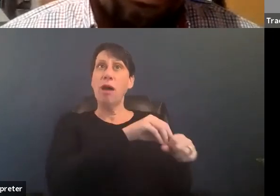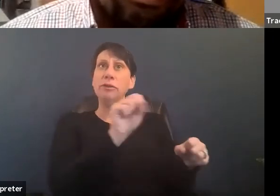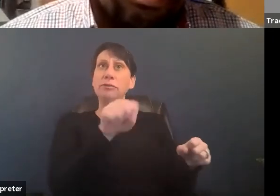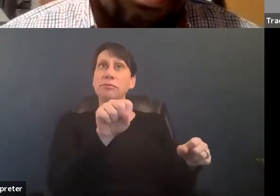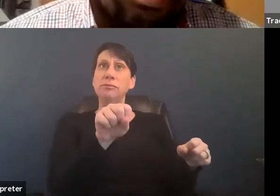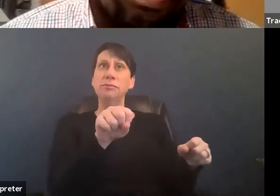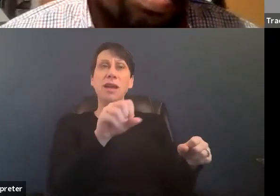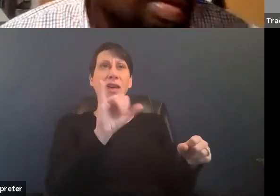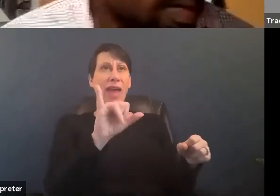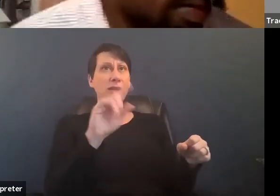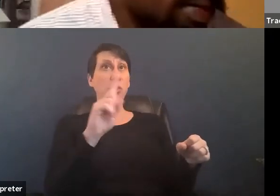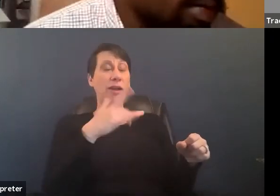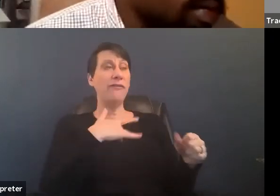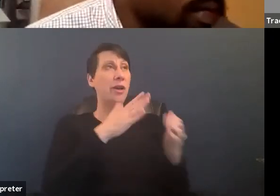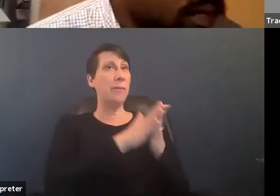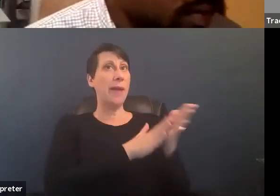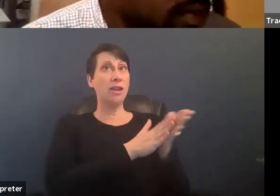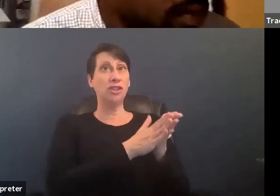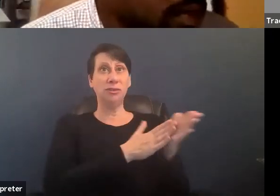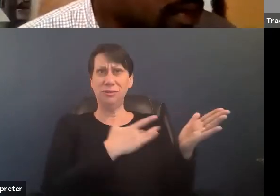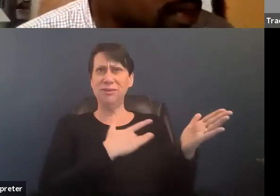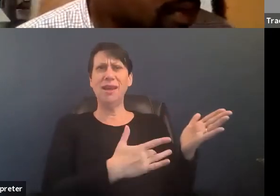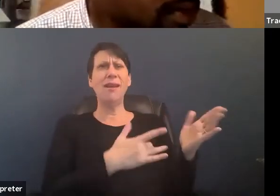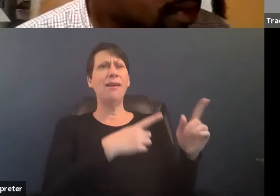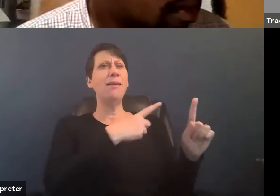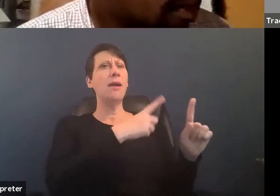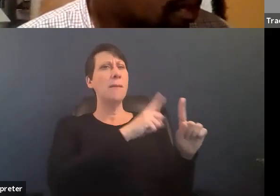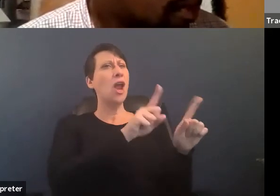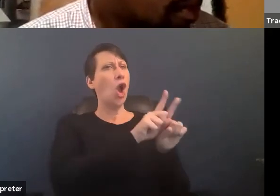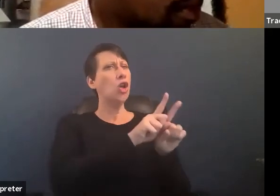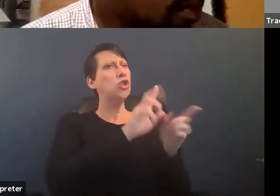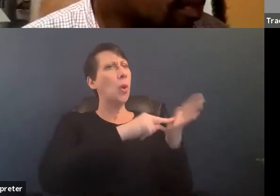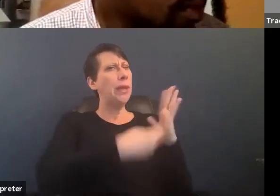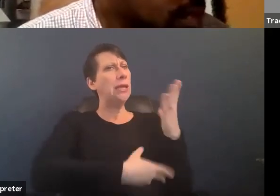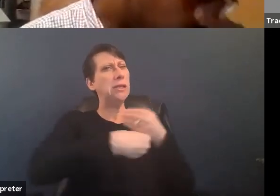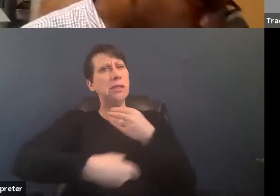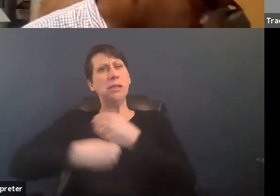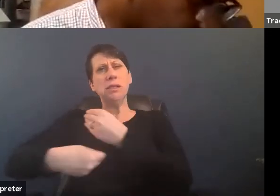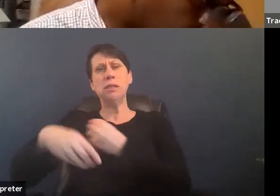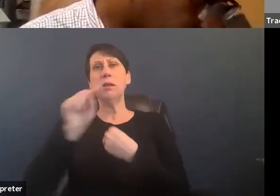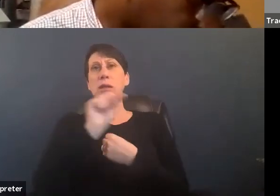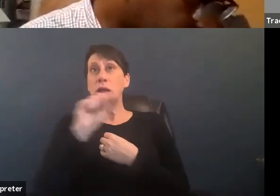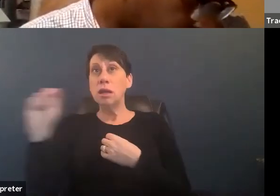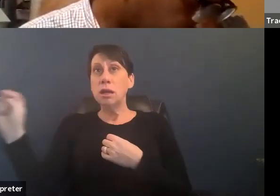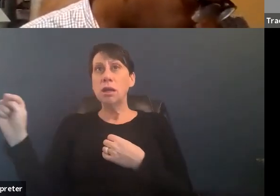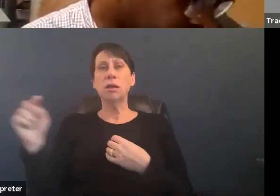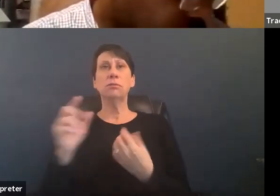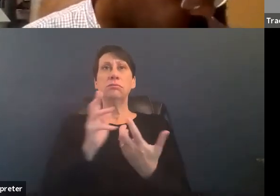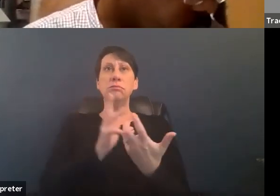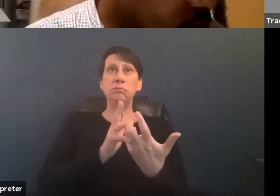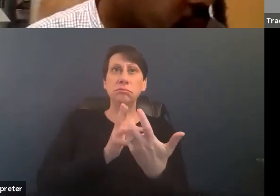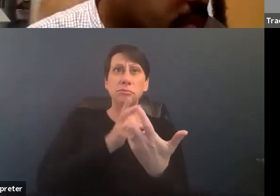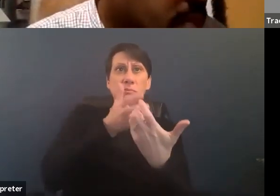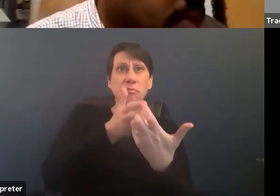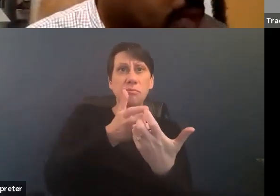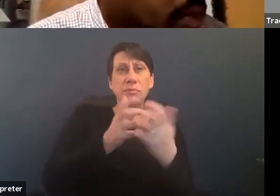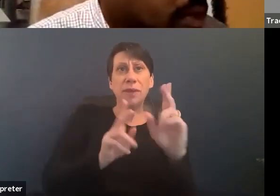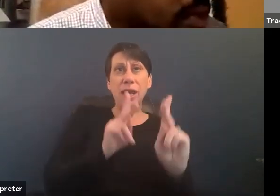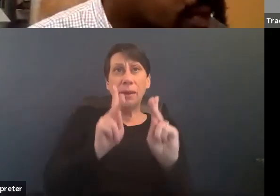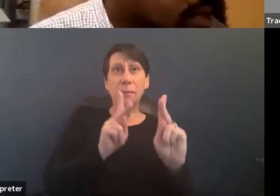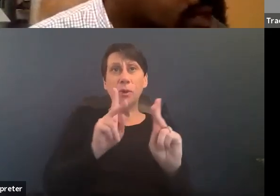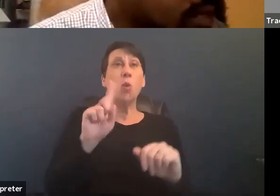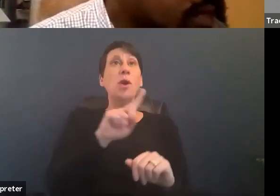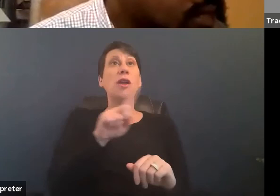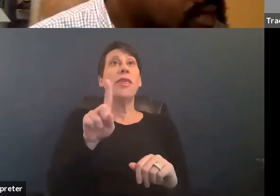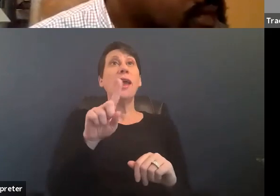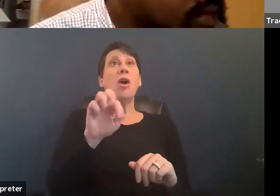feel really passionate about a lot of the time, it's also, meeting people where they're at, helping our community